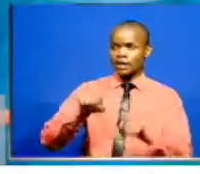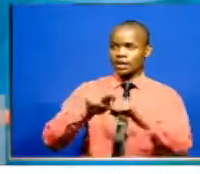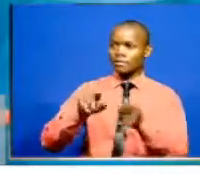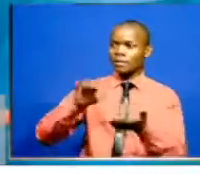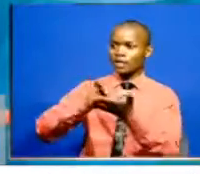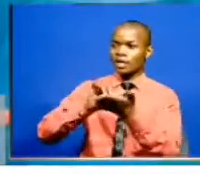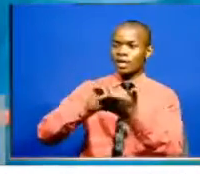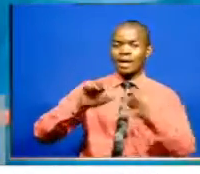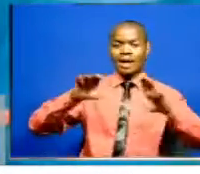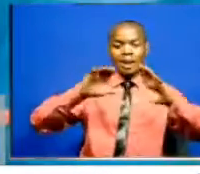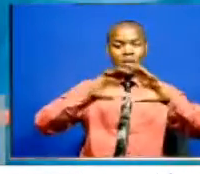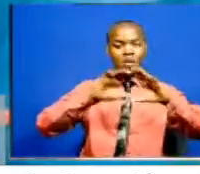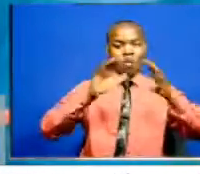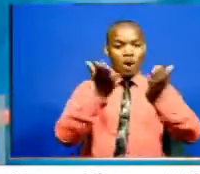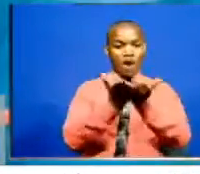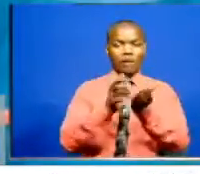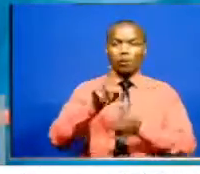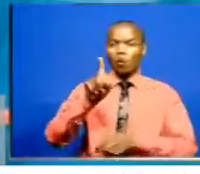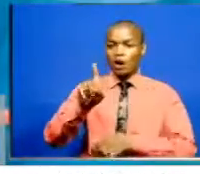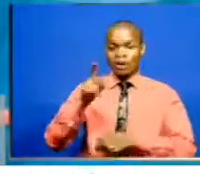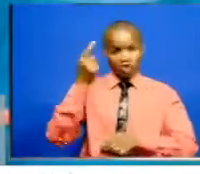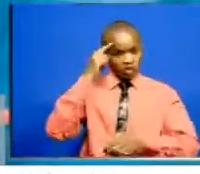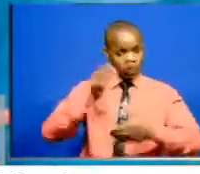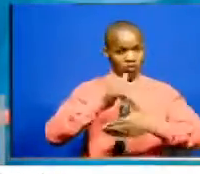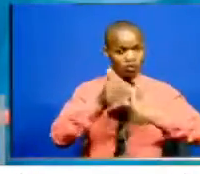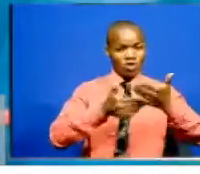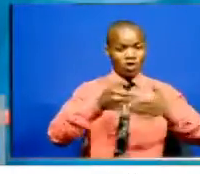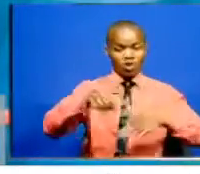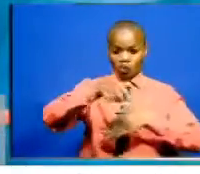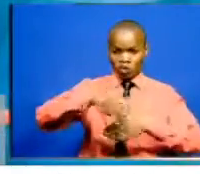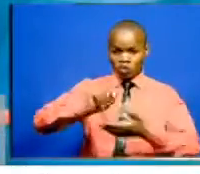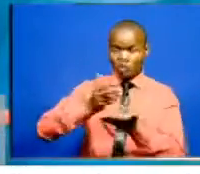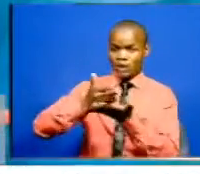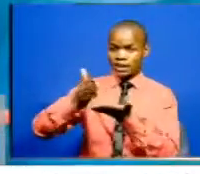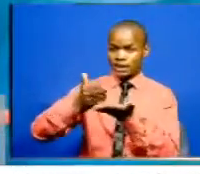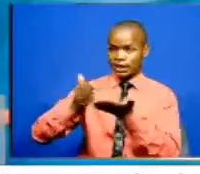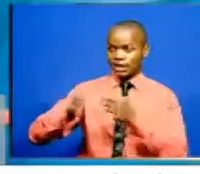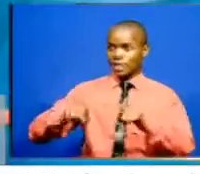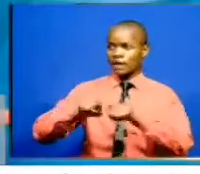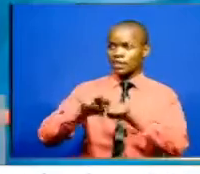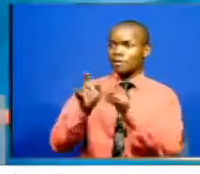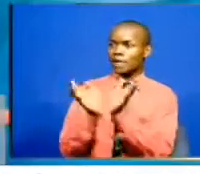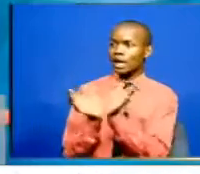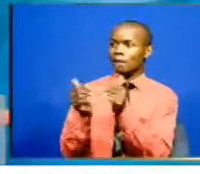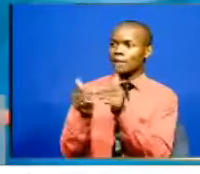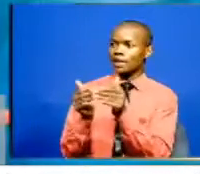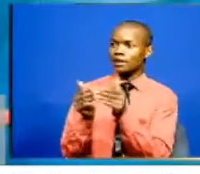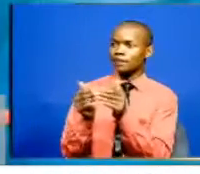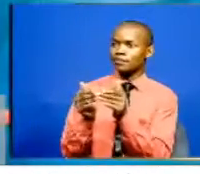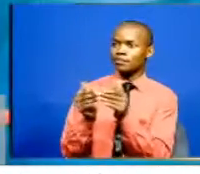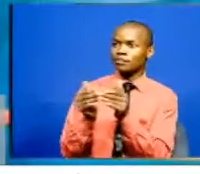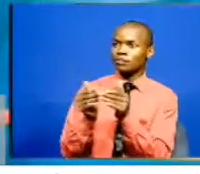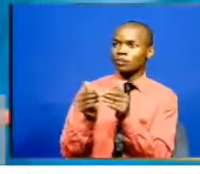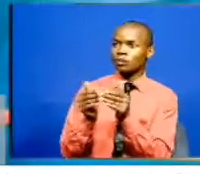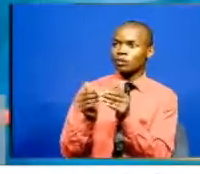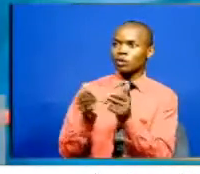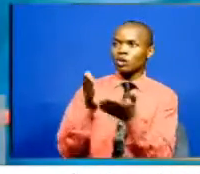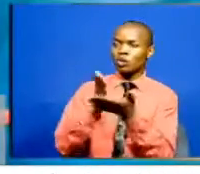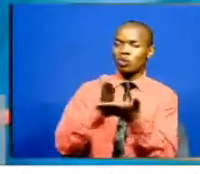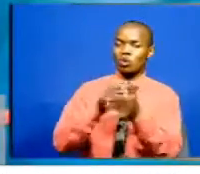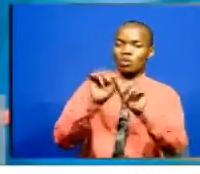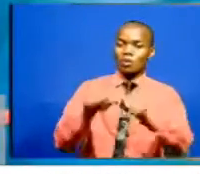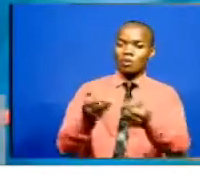is one for all of us, even the company at some point may need to